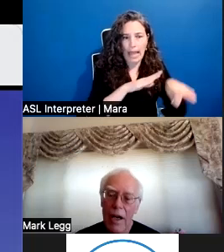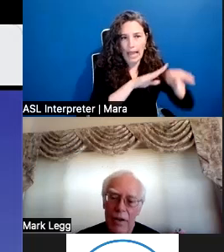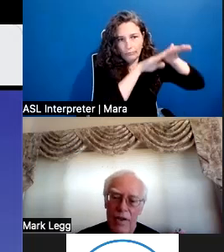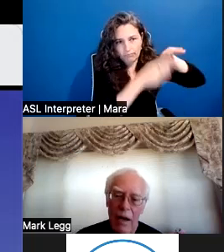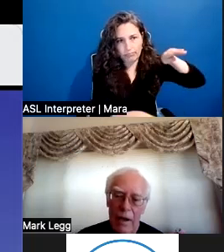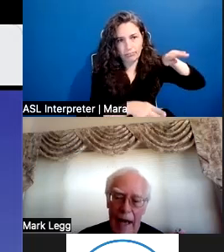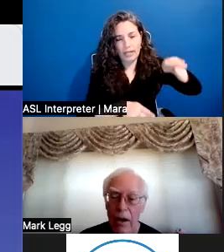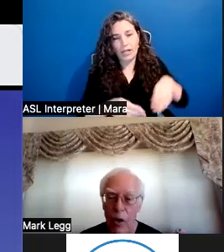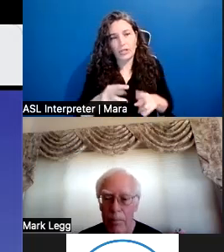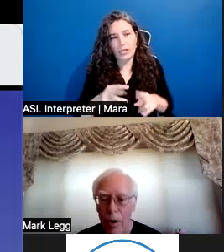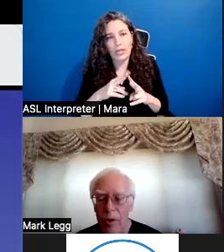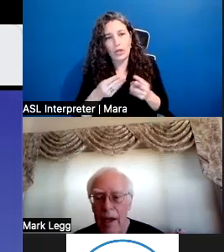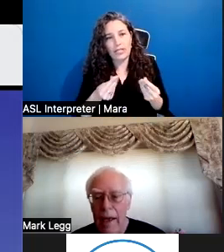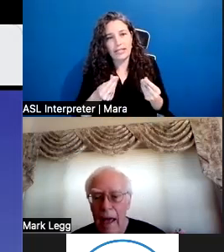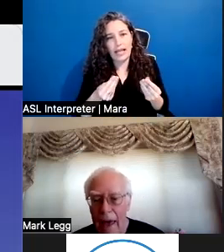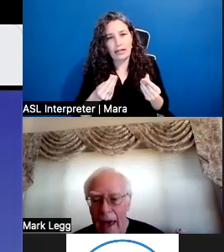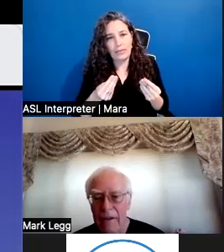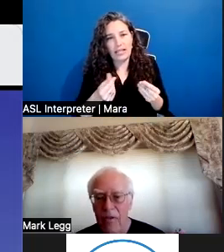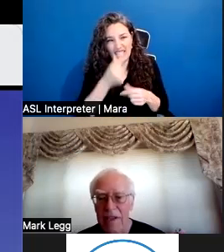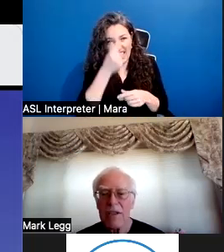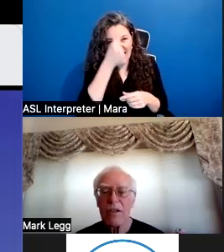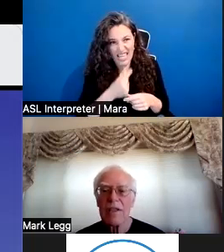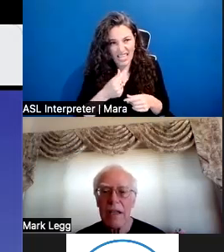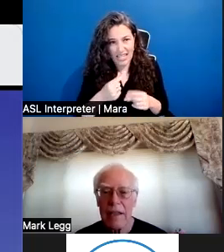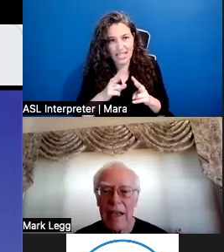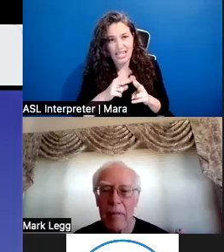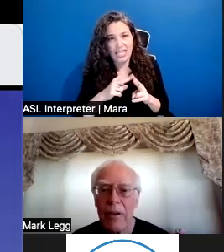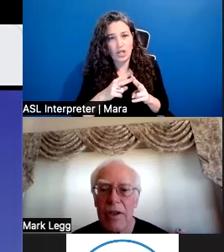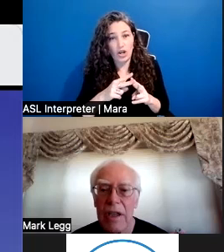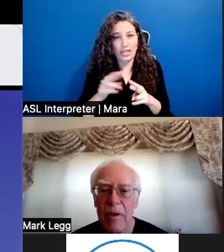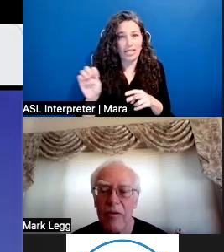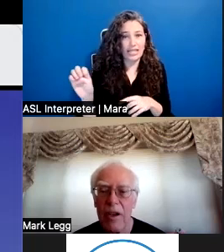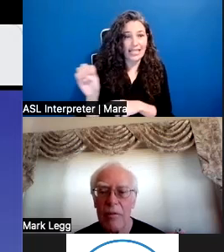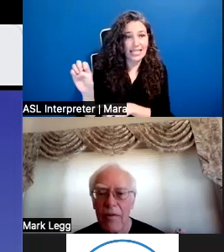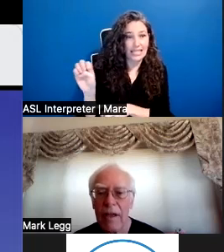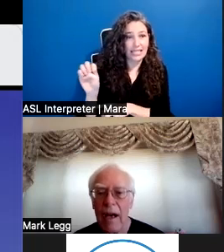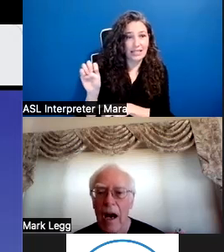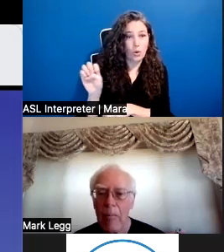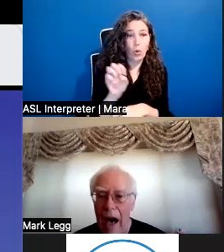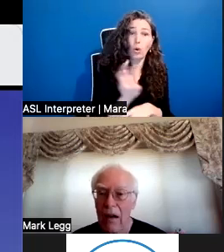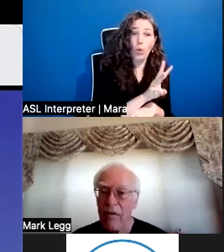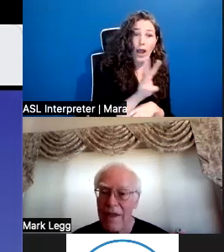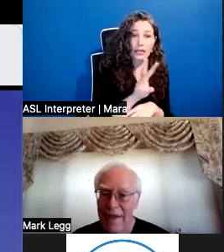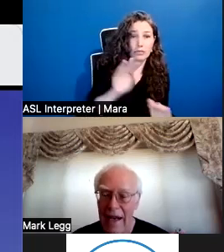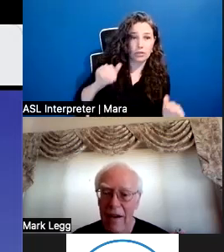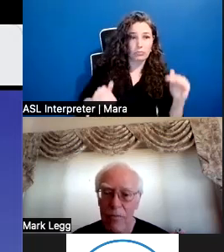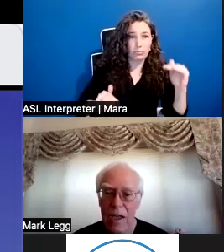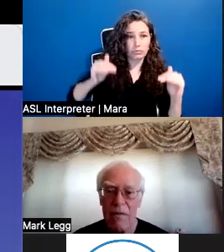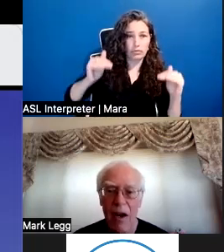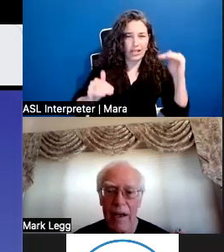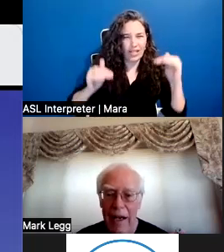or the western side went down, or both. And that fits, as you can see, the same color scheme in the figure above it. Our model fits